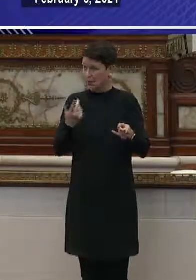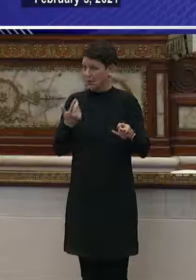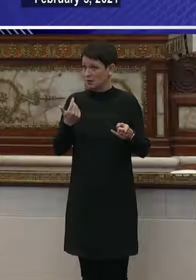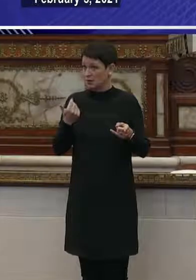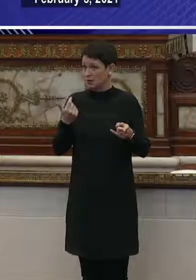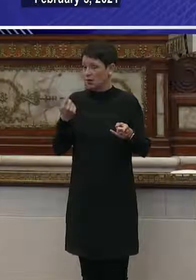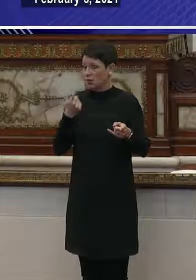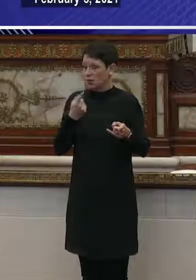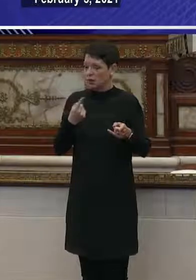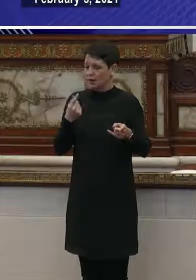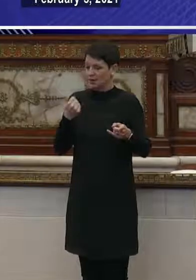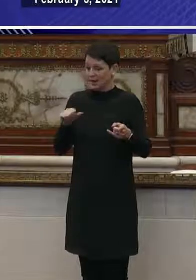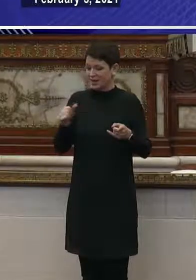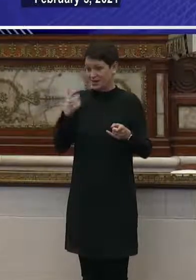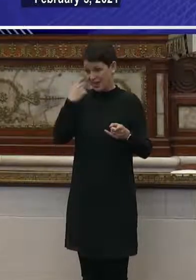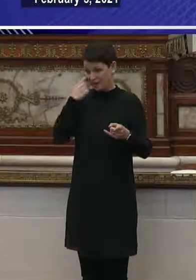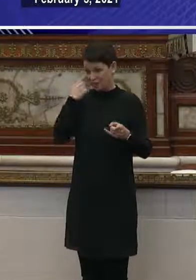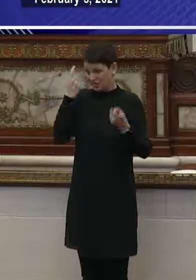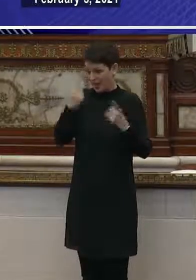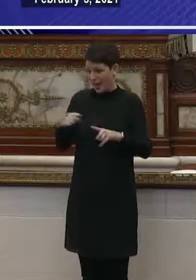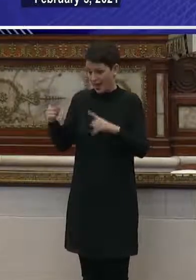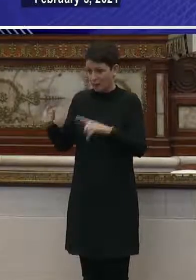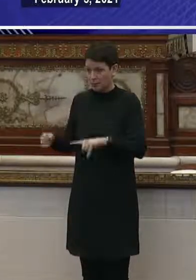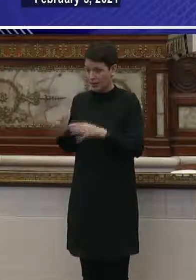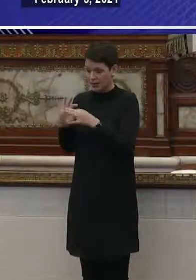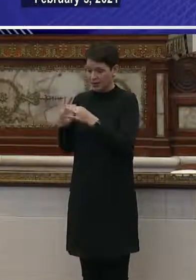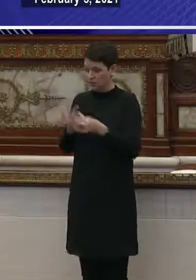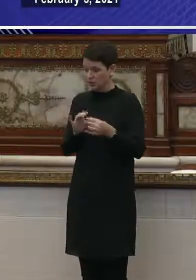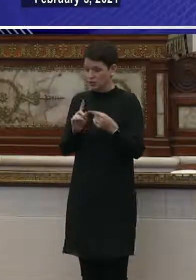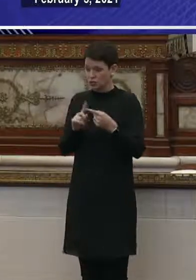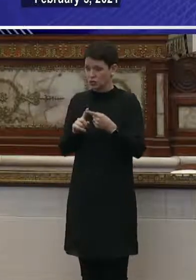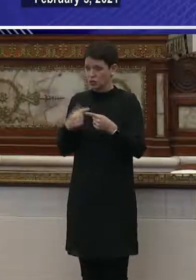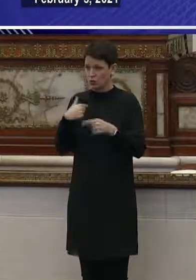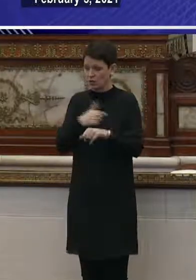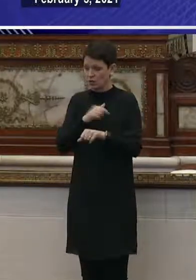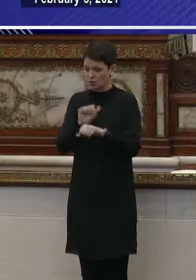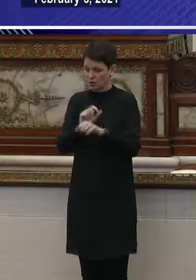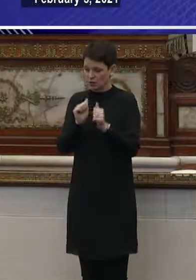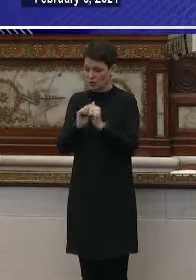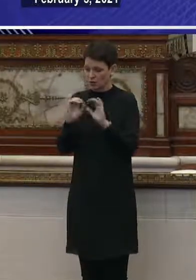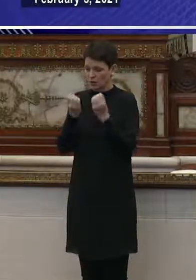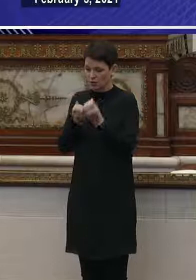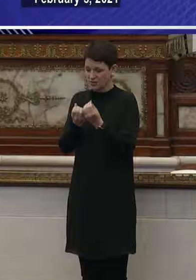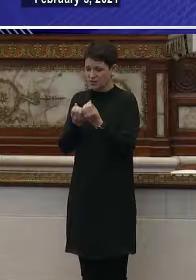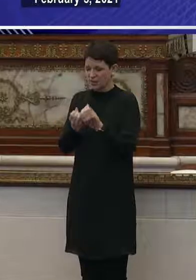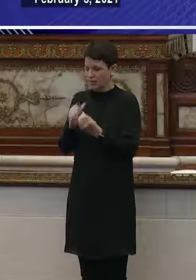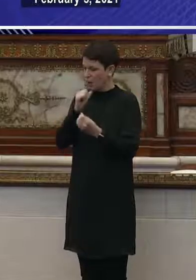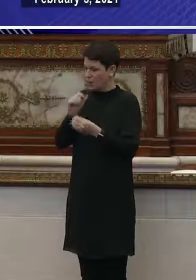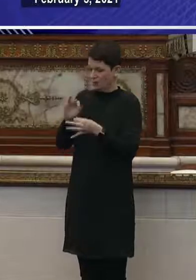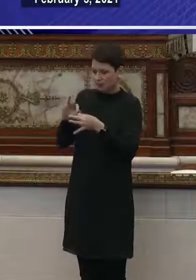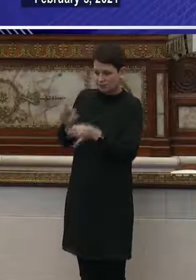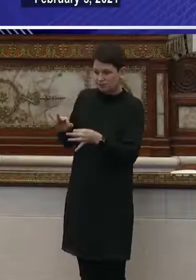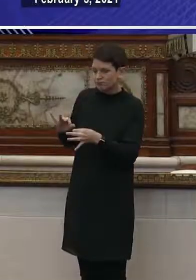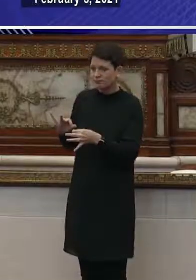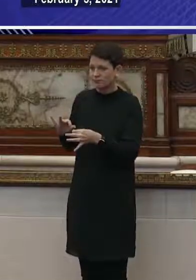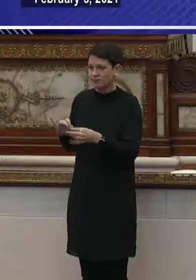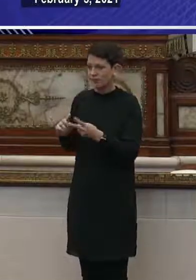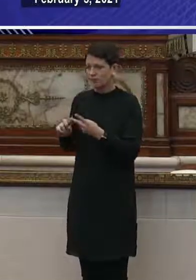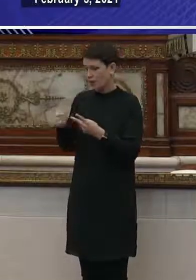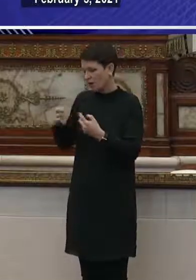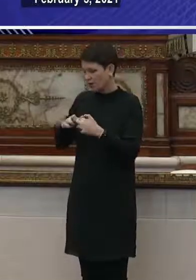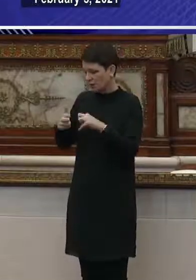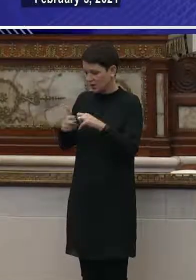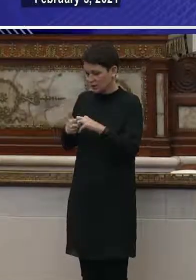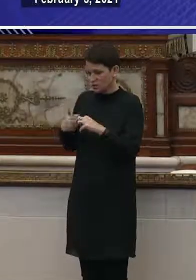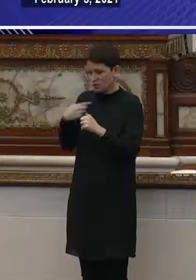that happened recently as it relates to us working with an organization that wasn't ideal, maybe some other issues that